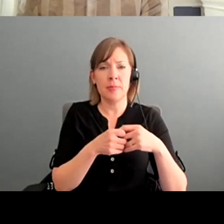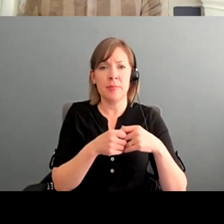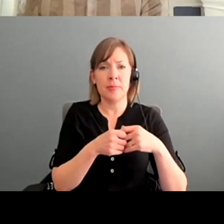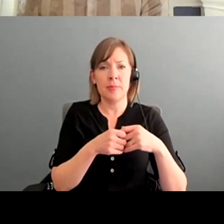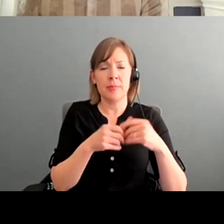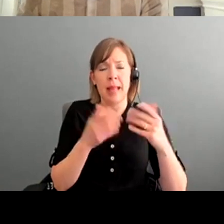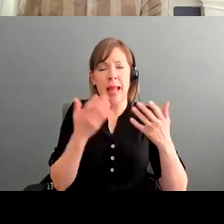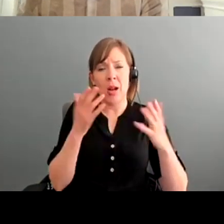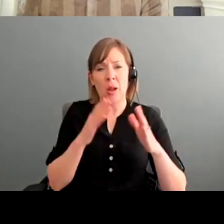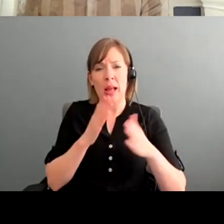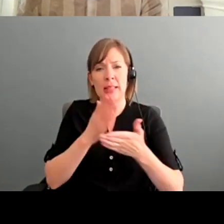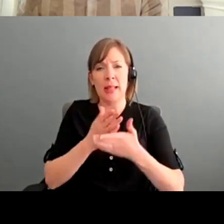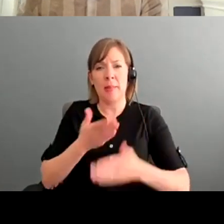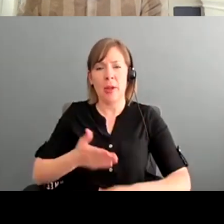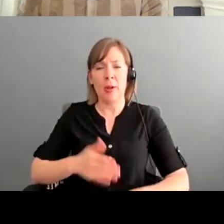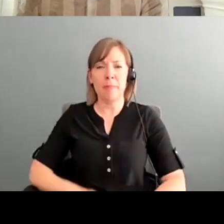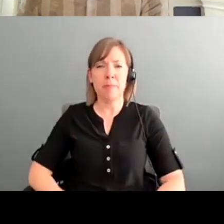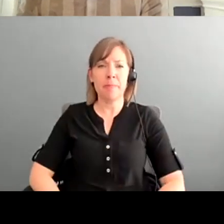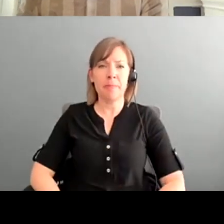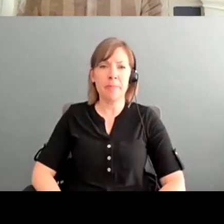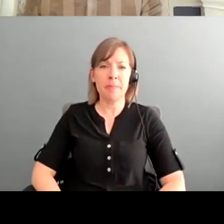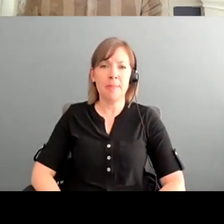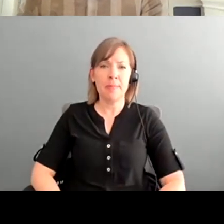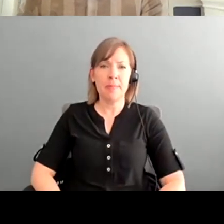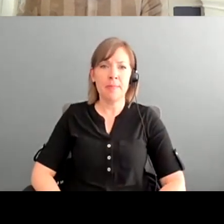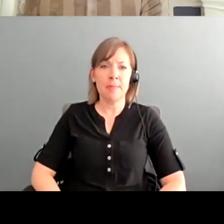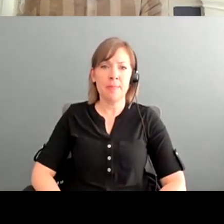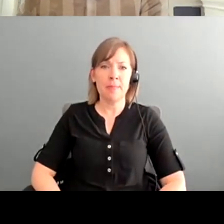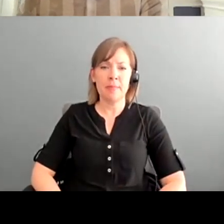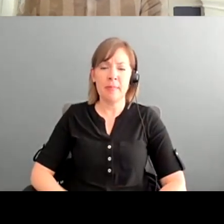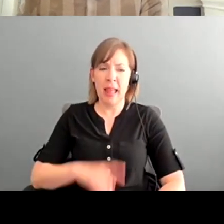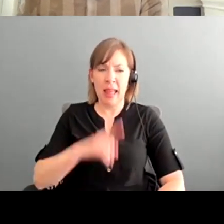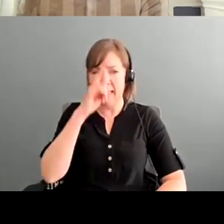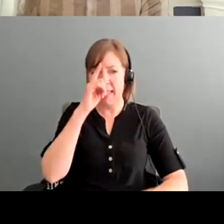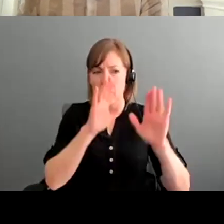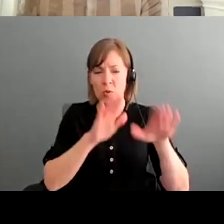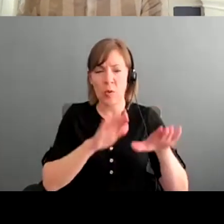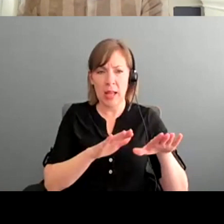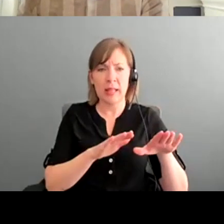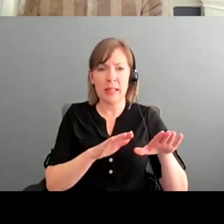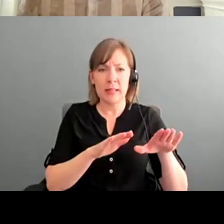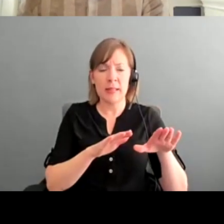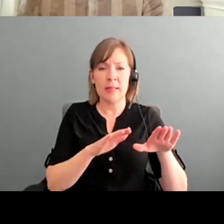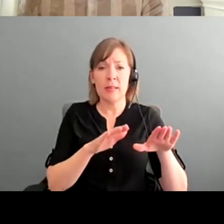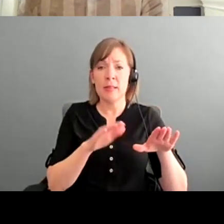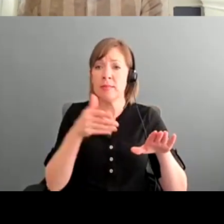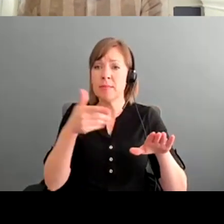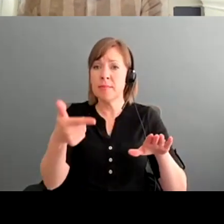I don't know, I'll stop there. Oh yeah, I think that's a great comment. Lauren?